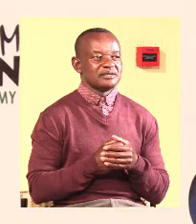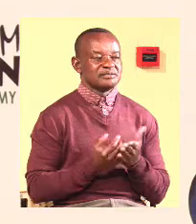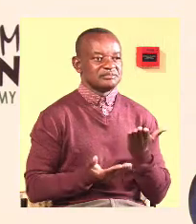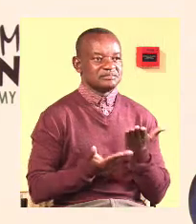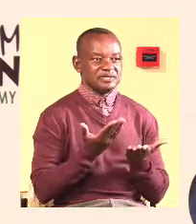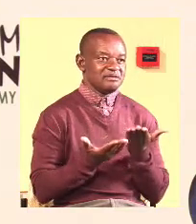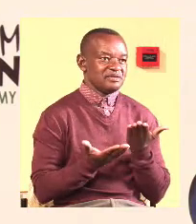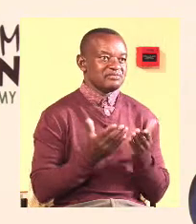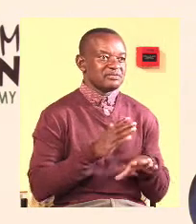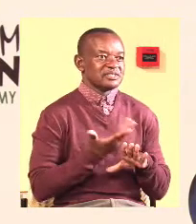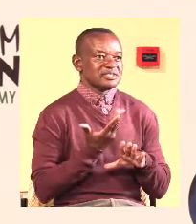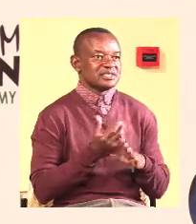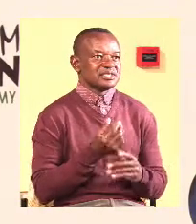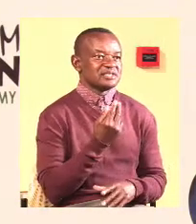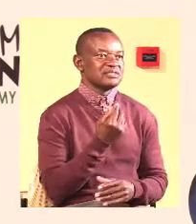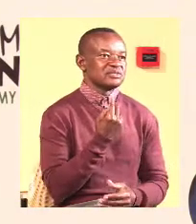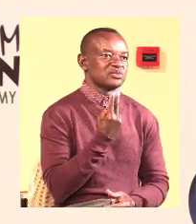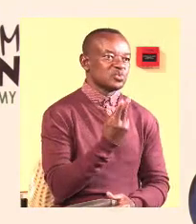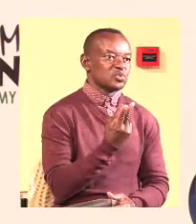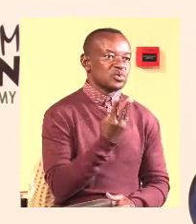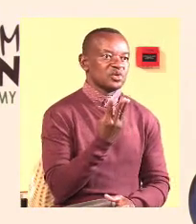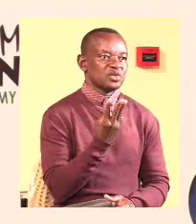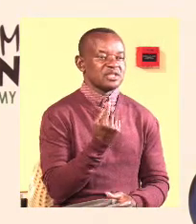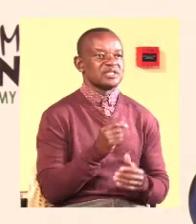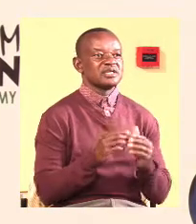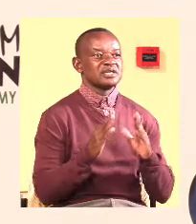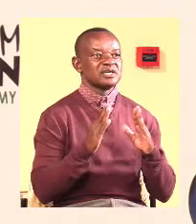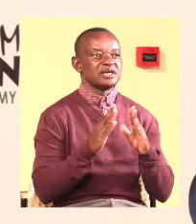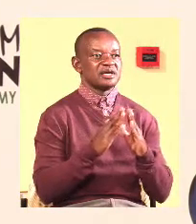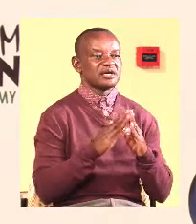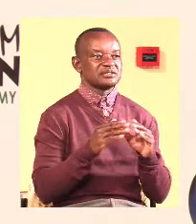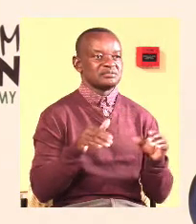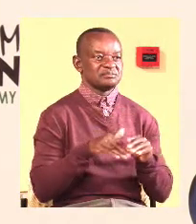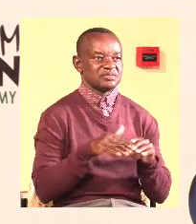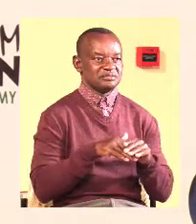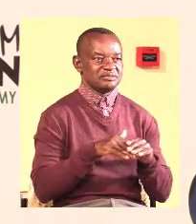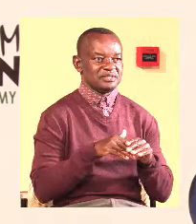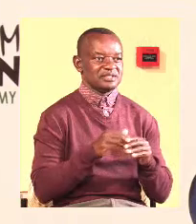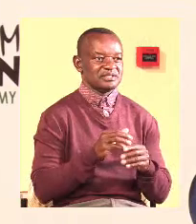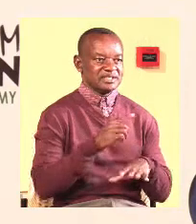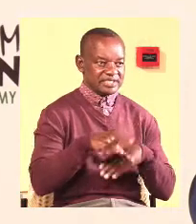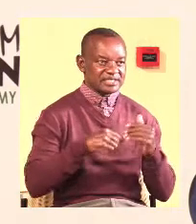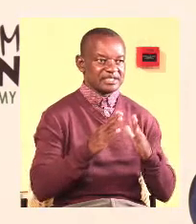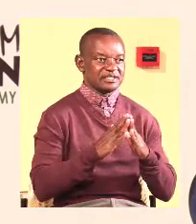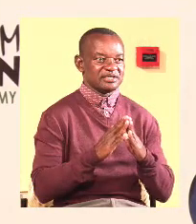members, they do make sure that they maintain social distancing.